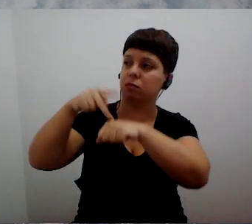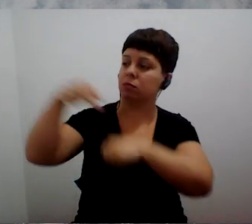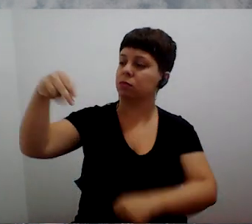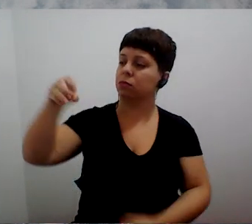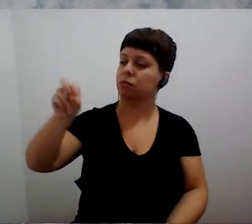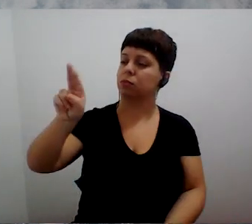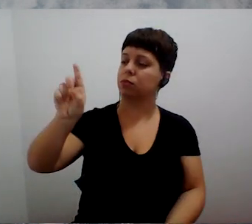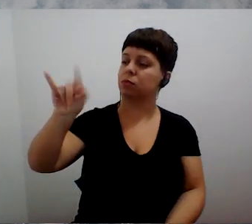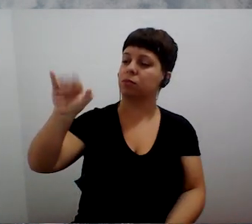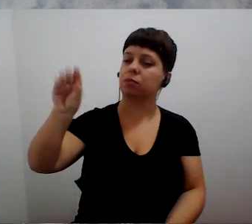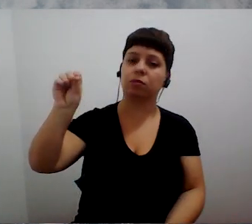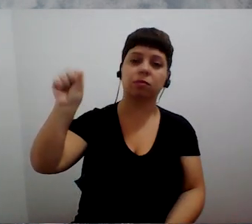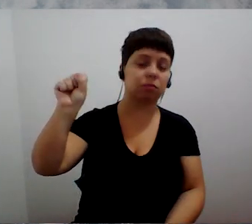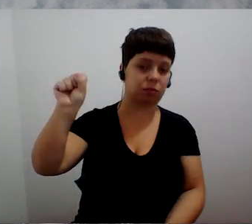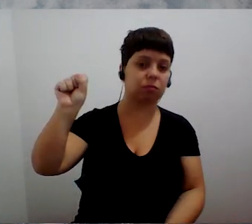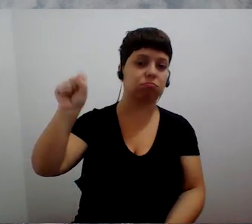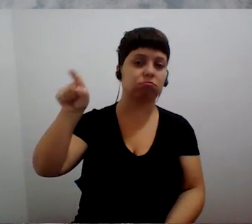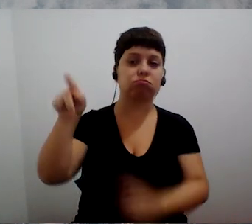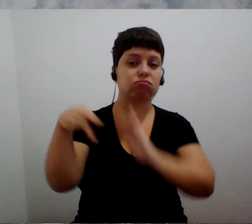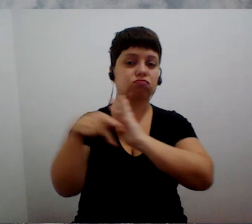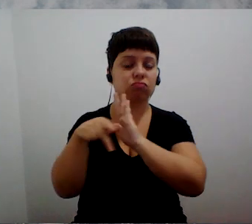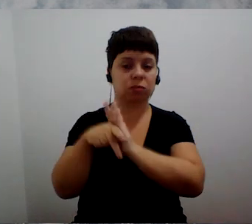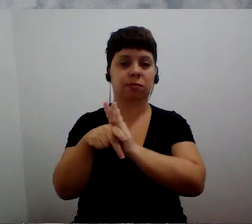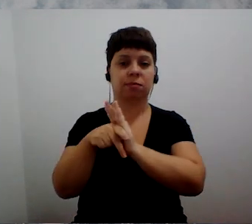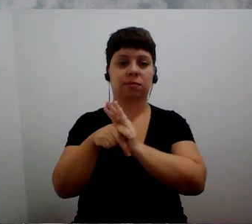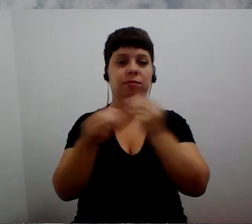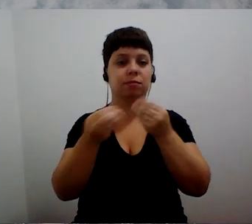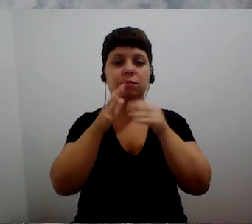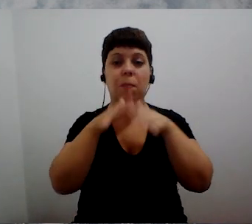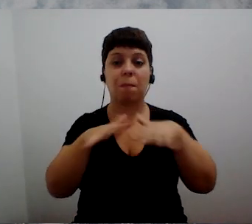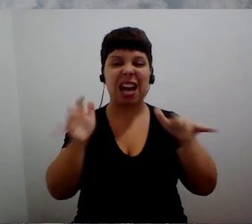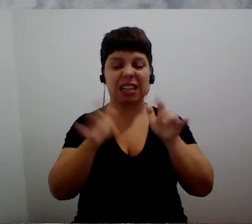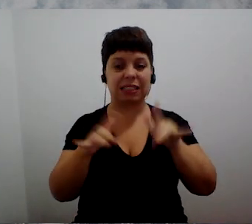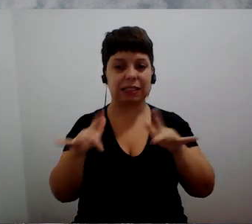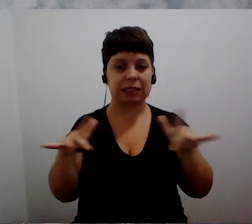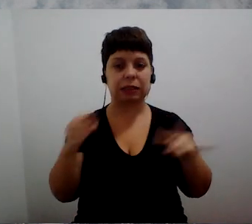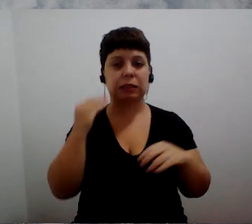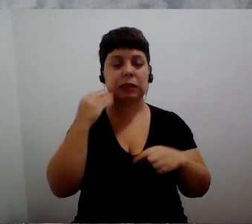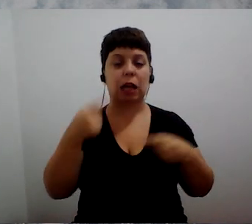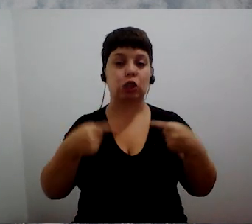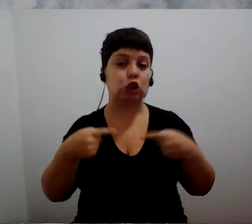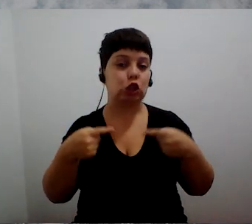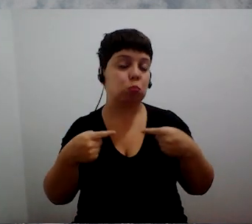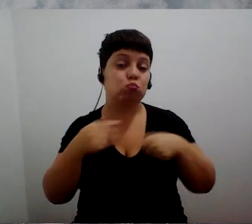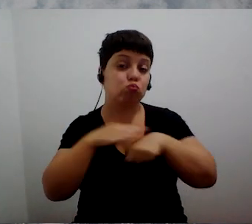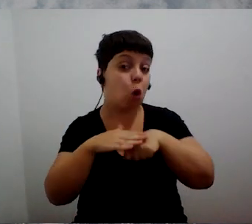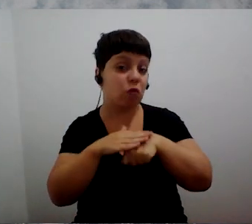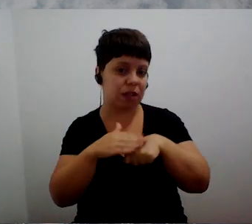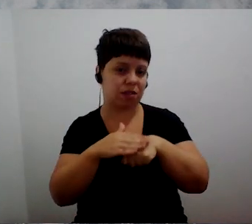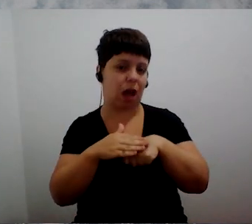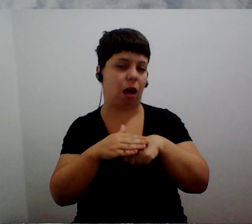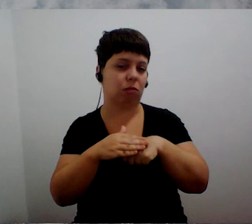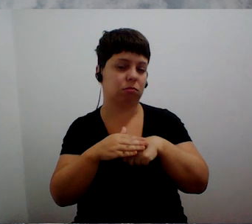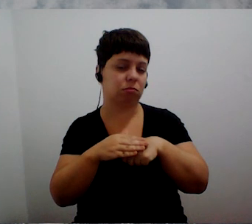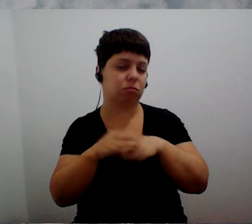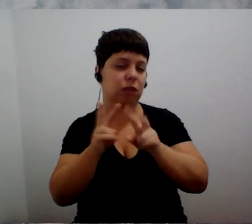on the movements, on the initiatives that the Nordic countries are having related to this issue, the marine litter, so that